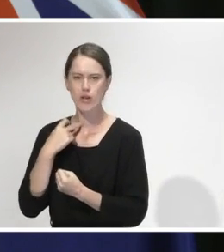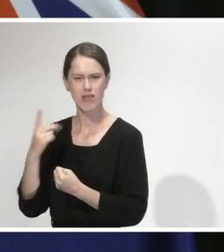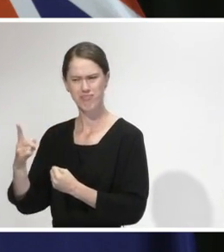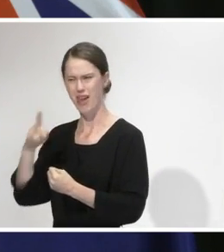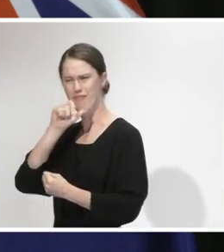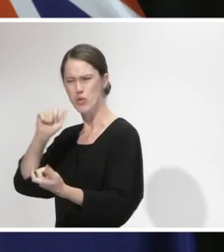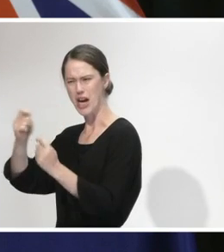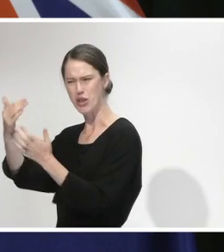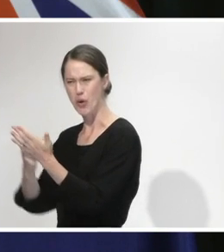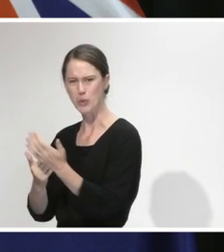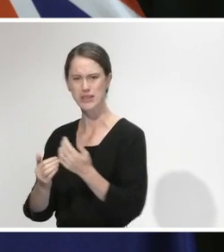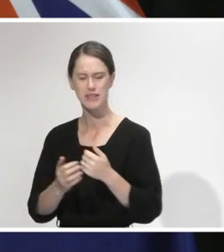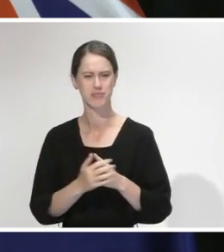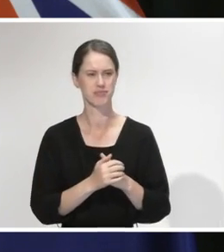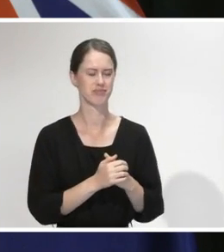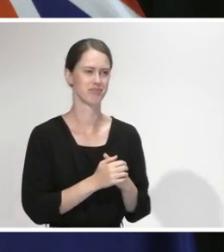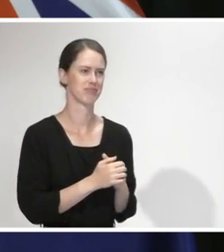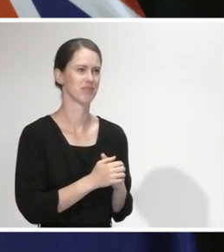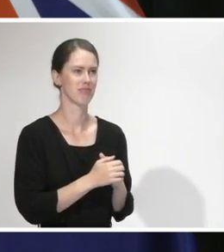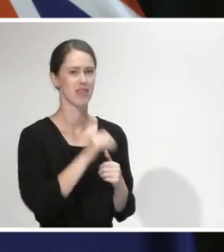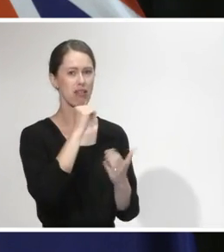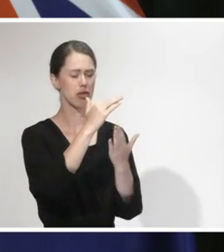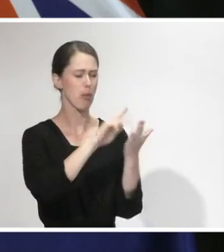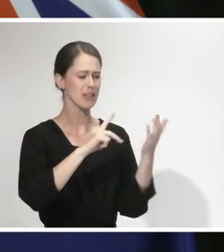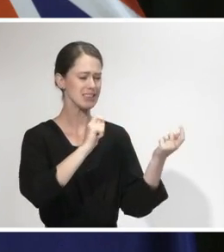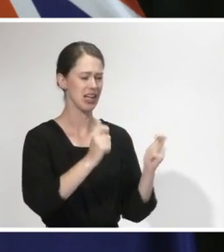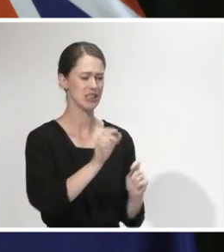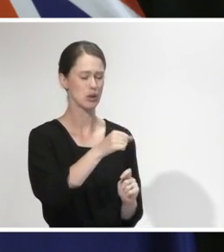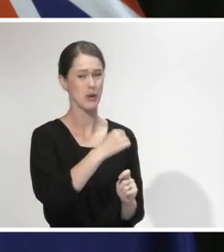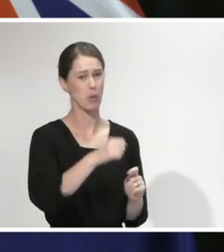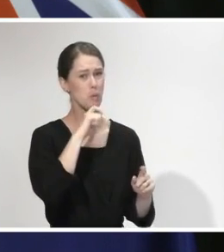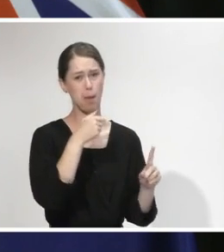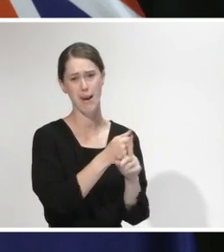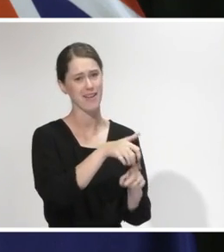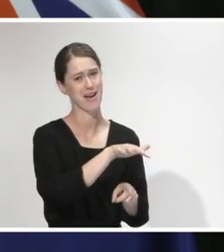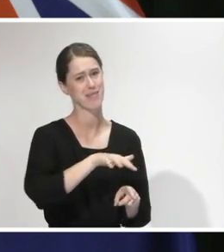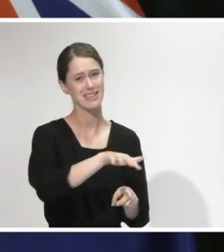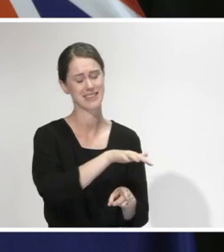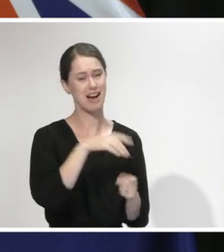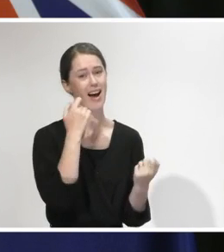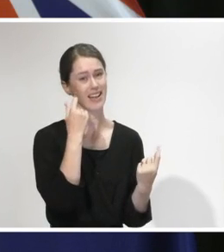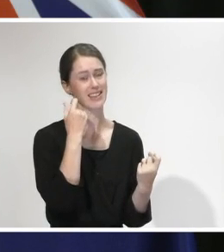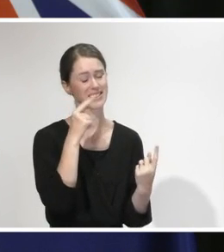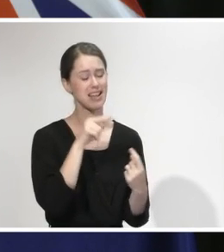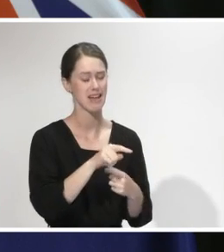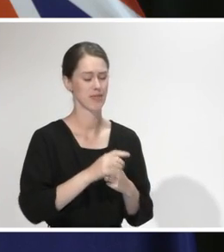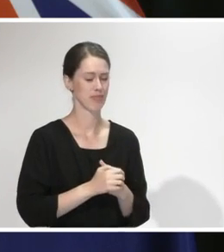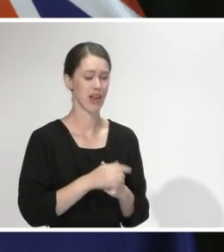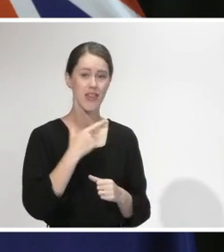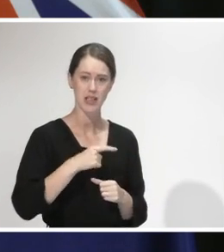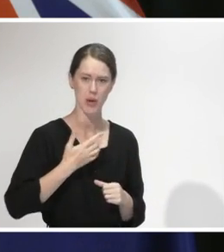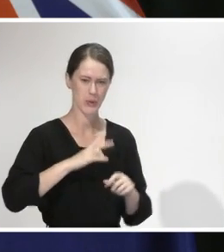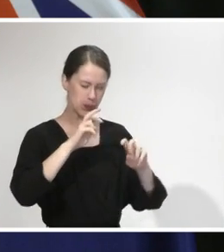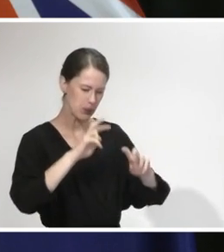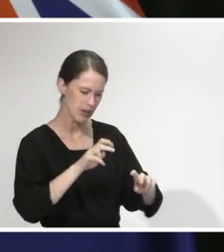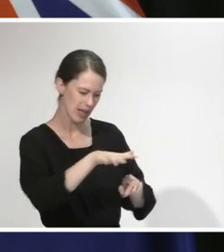regardless of whether the policy has changed, it clearly has a big impact on families, and I can absolutely understand that. That's one of the reasons why we want to look at